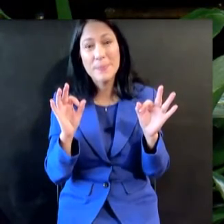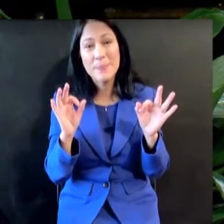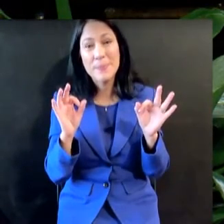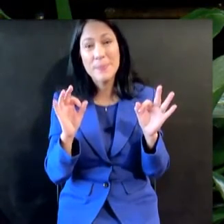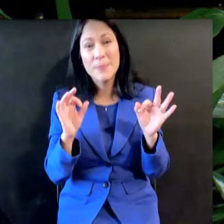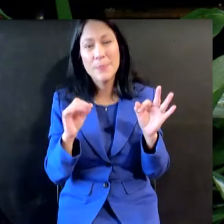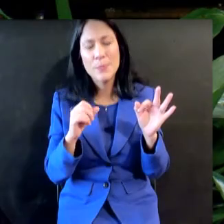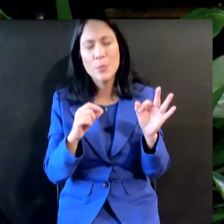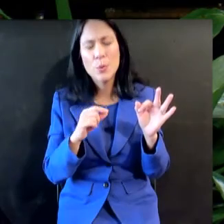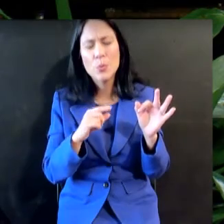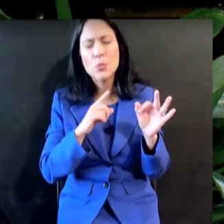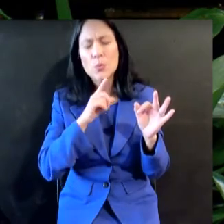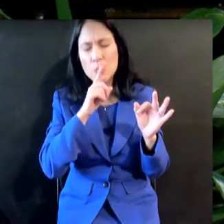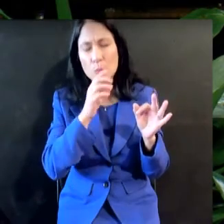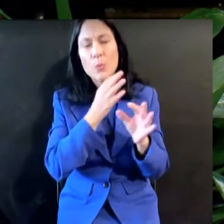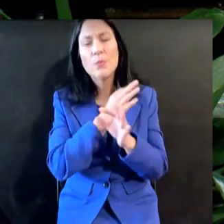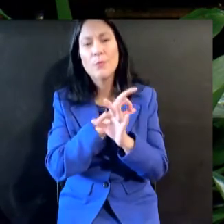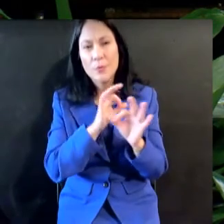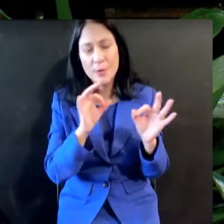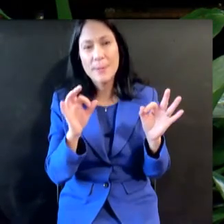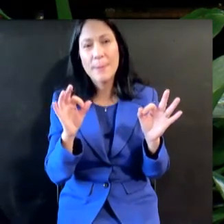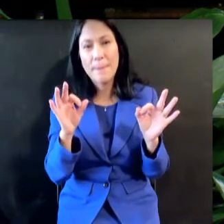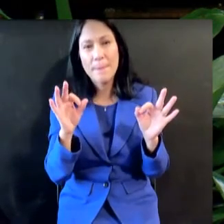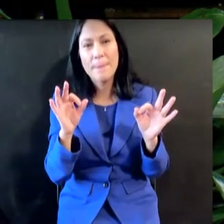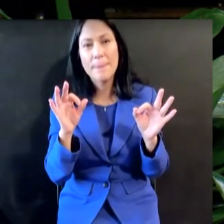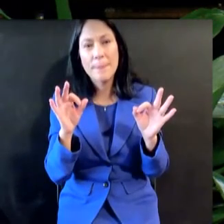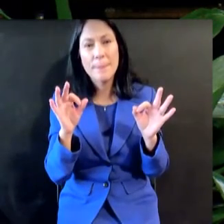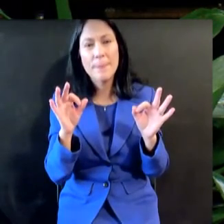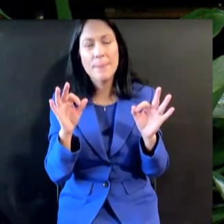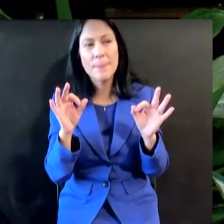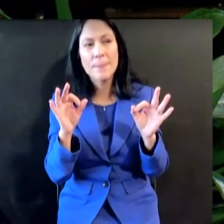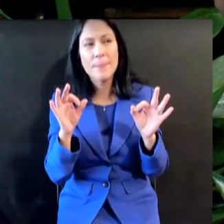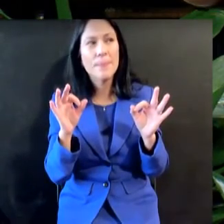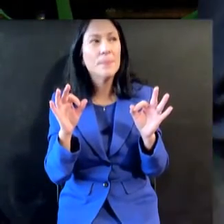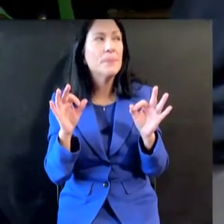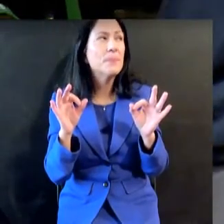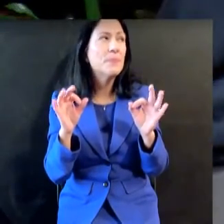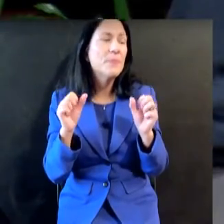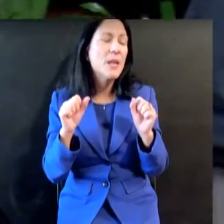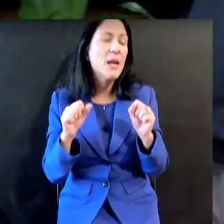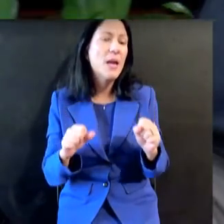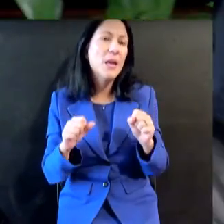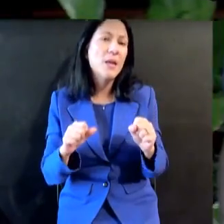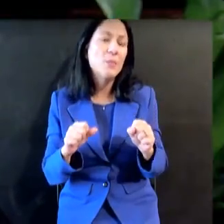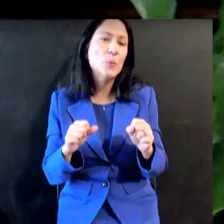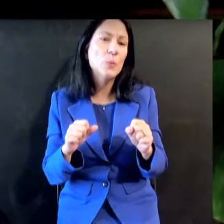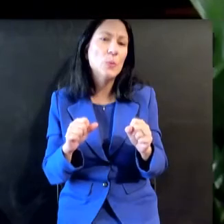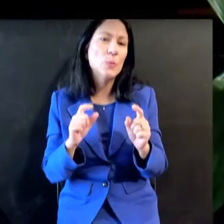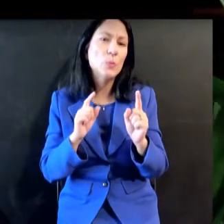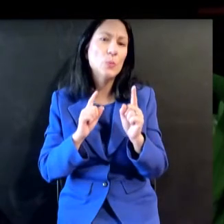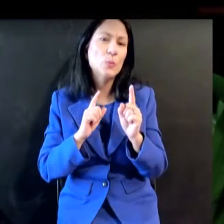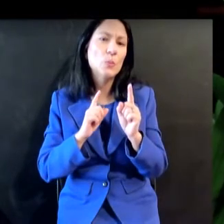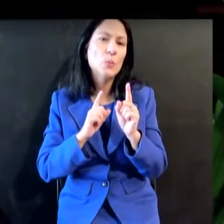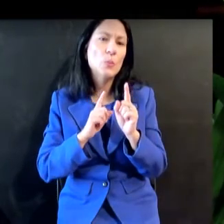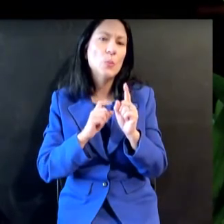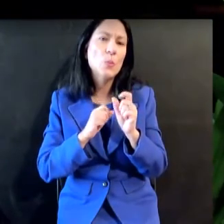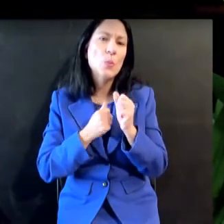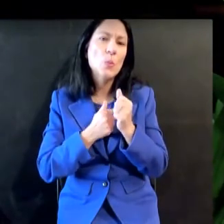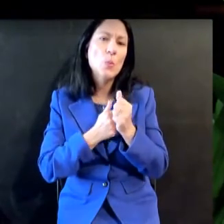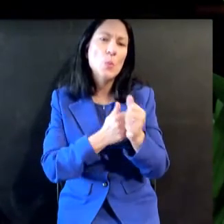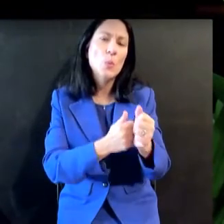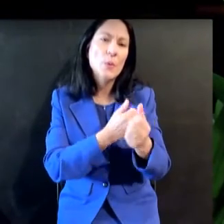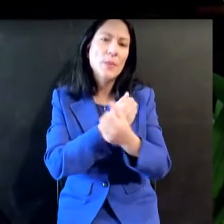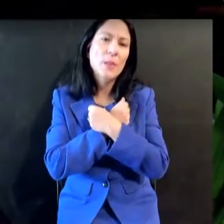True freedom. This is what freedom is. Being able to walk in the love of God, being able to walk in